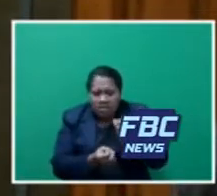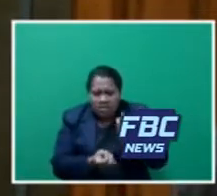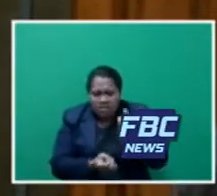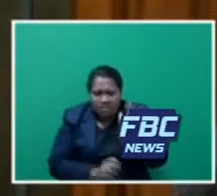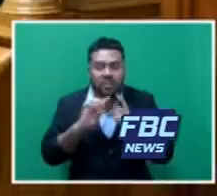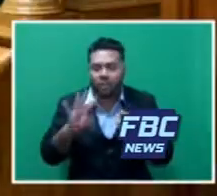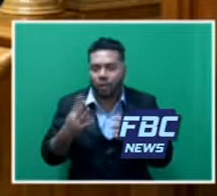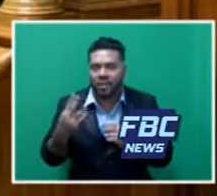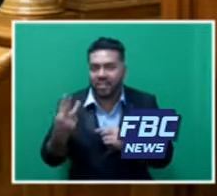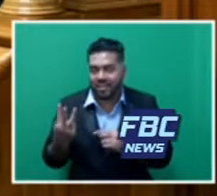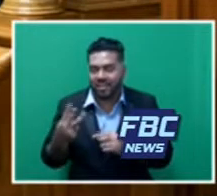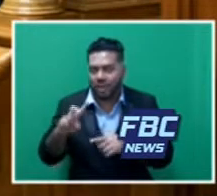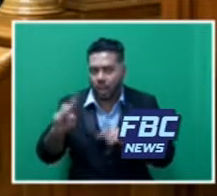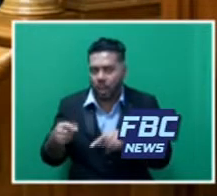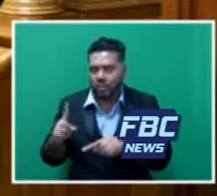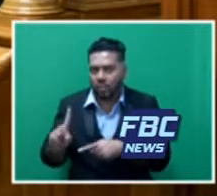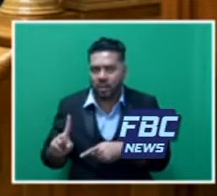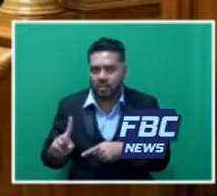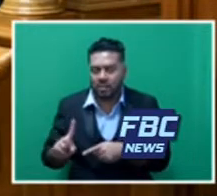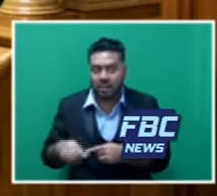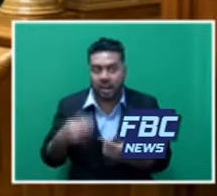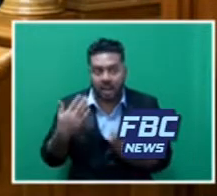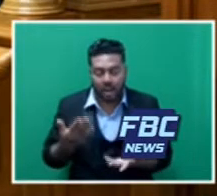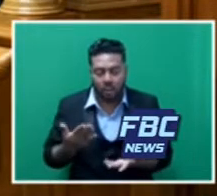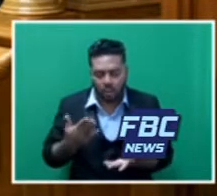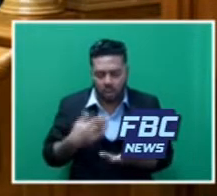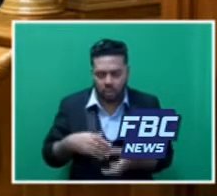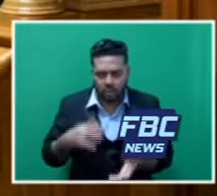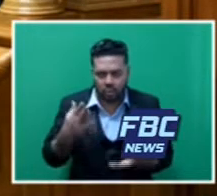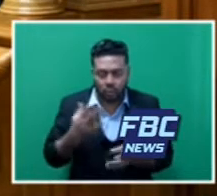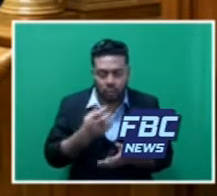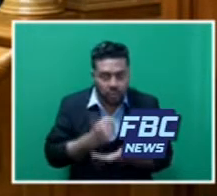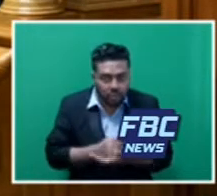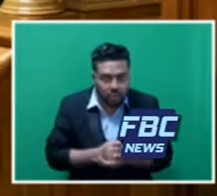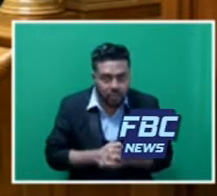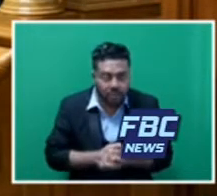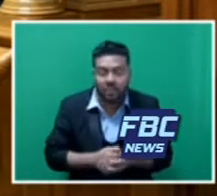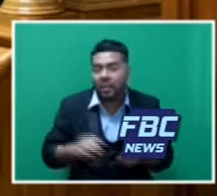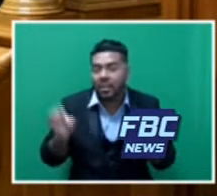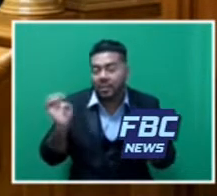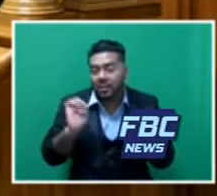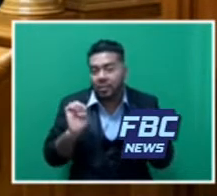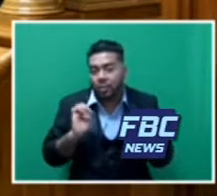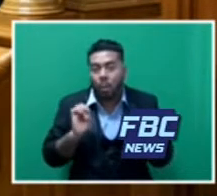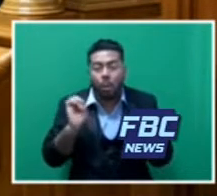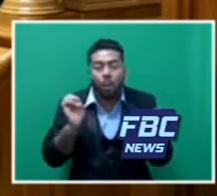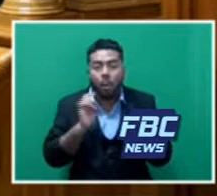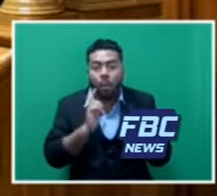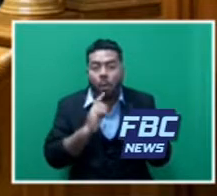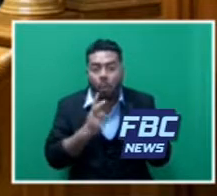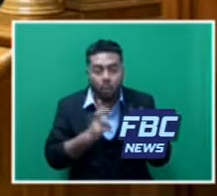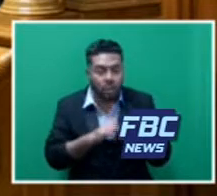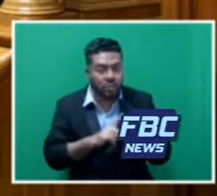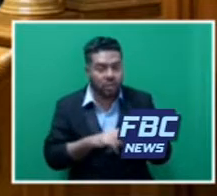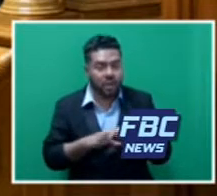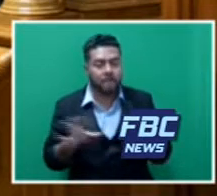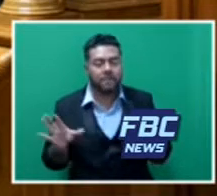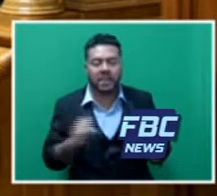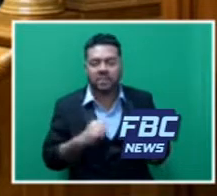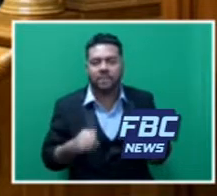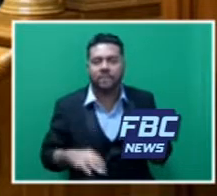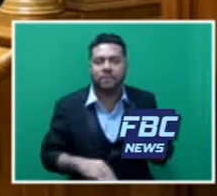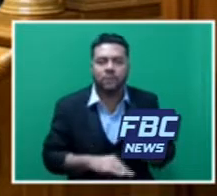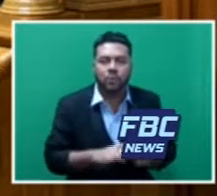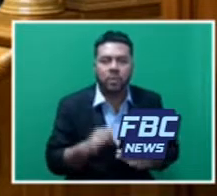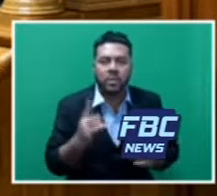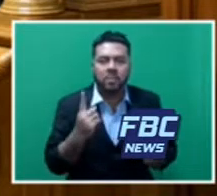Fiji. Honourable members, I must reiterate that urgent oral questions must fully satisfy the